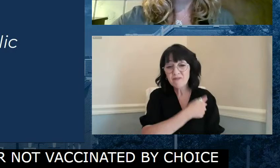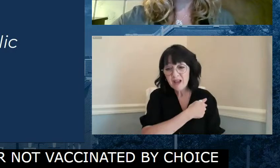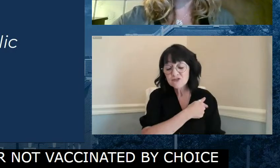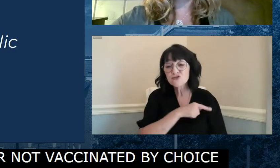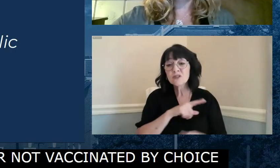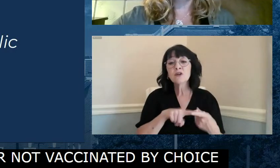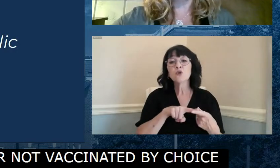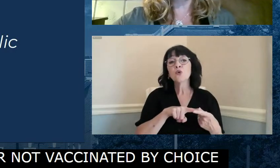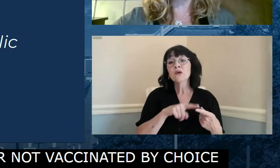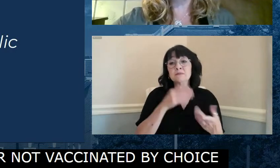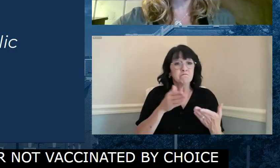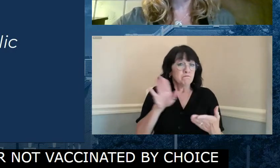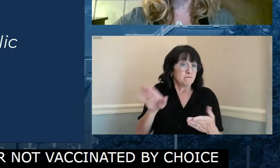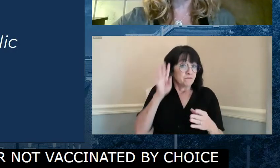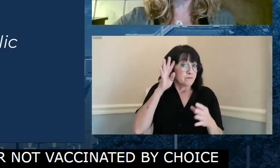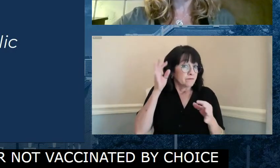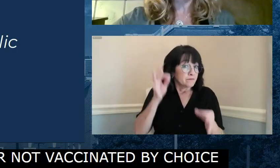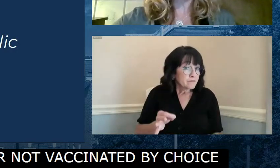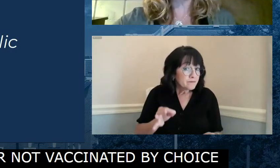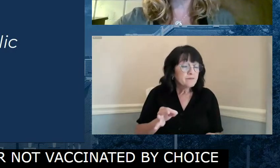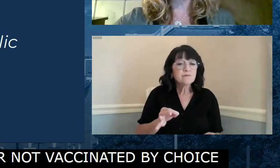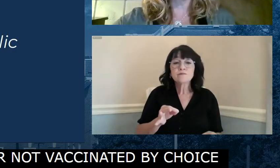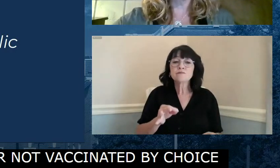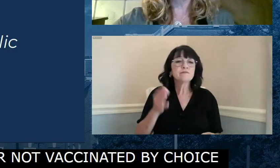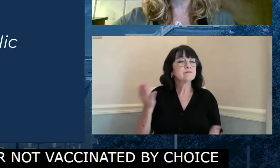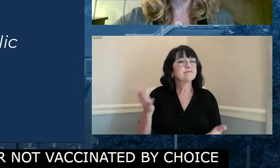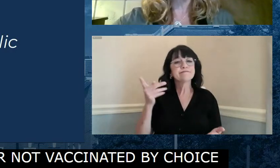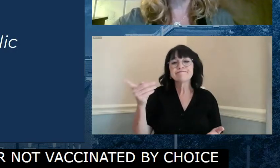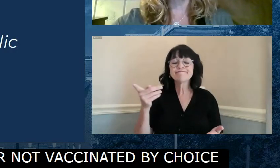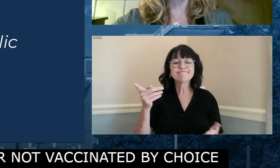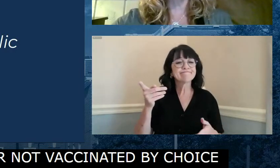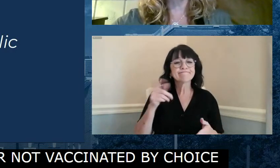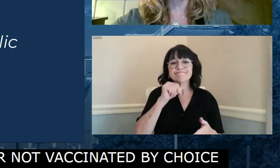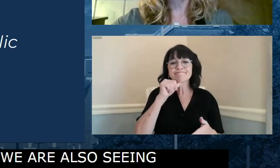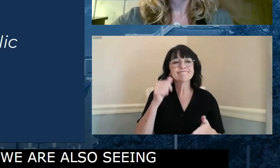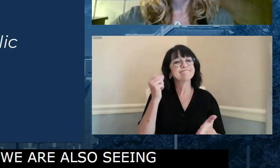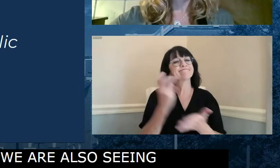are also seeing increasing cases of the Delta